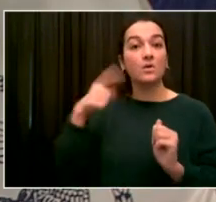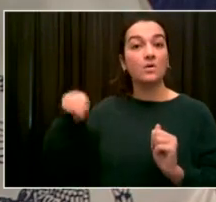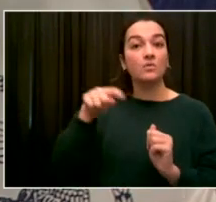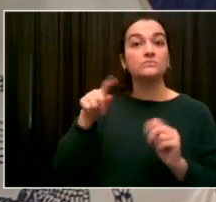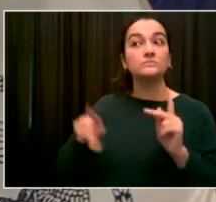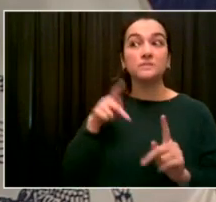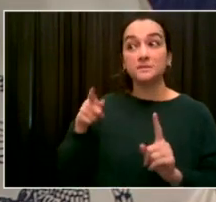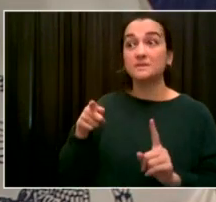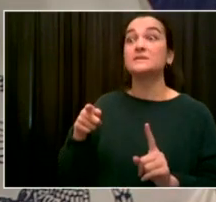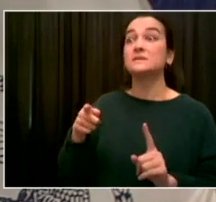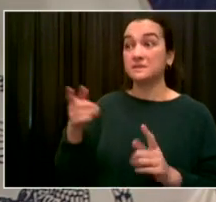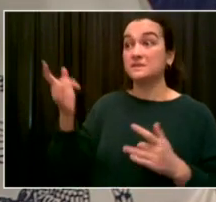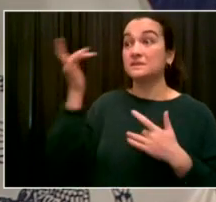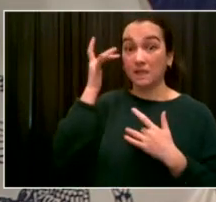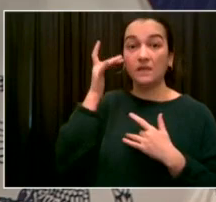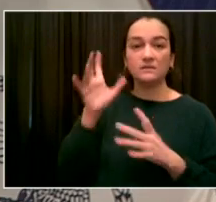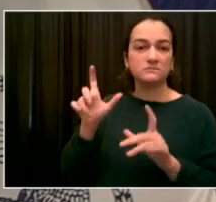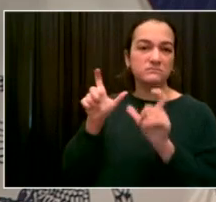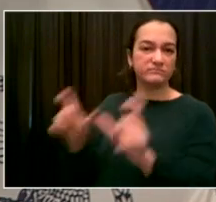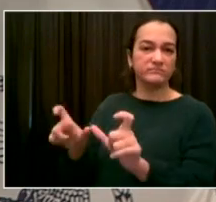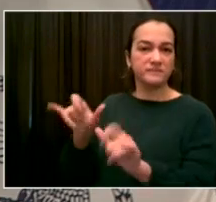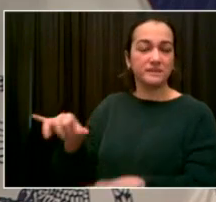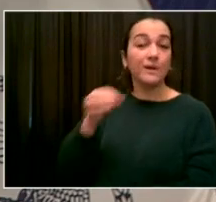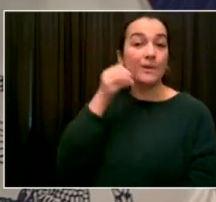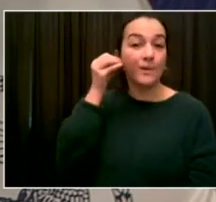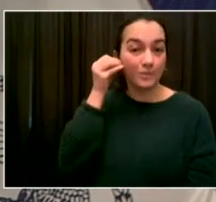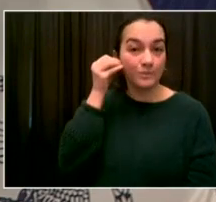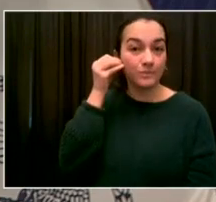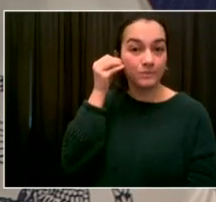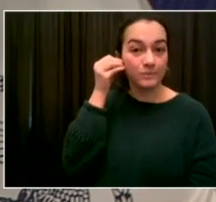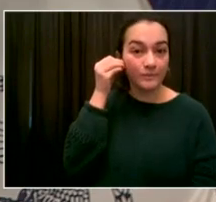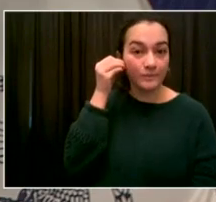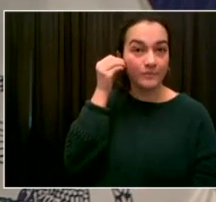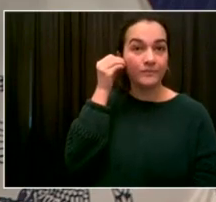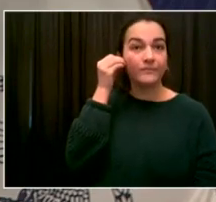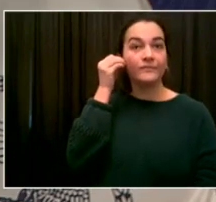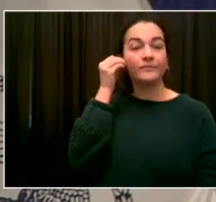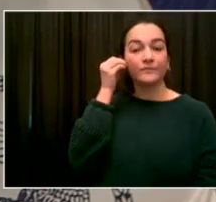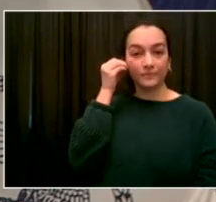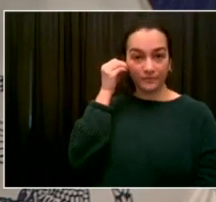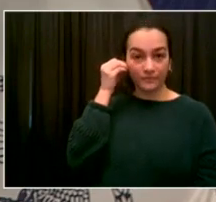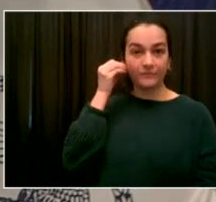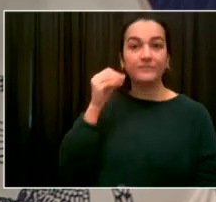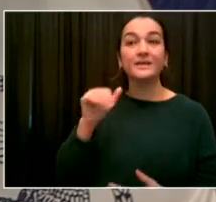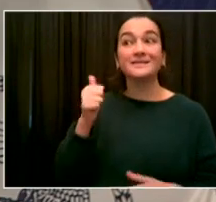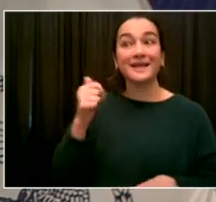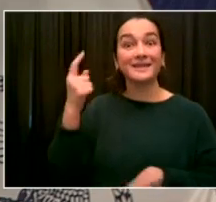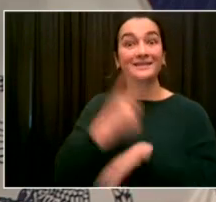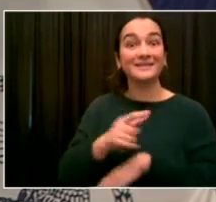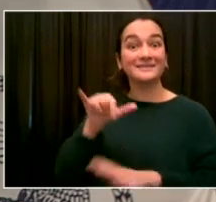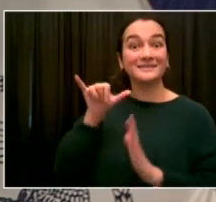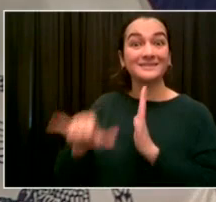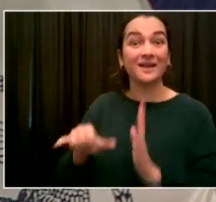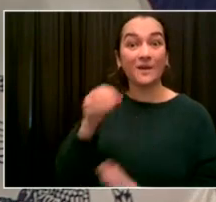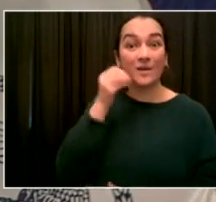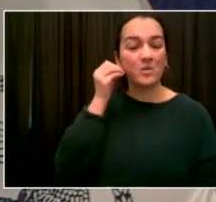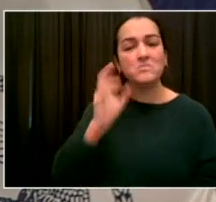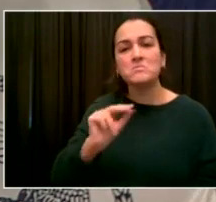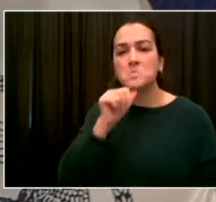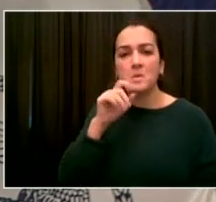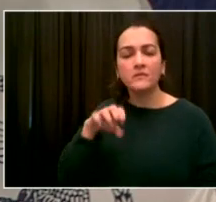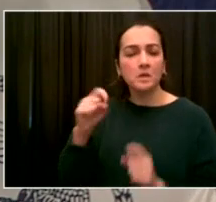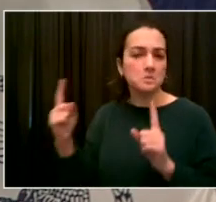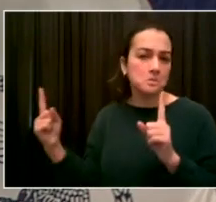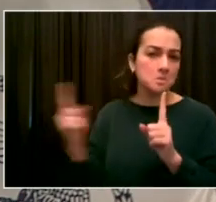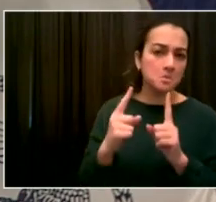it's a 10-day period when people are out of commission, everyone comes off their 10 days, comes back online, and if others are getting sick, you know, we just keep